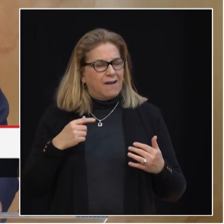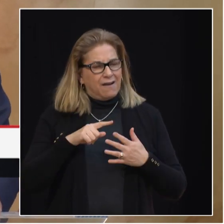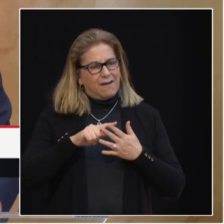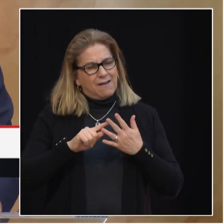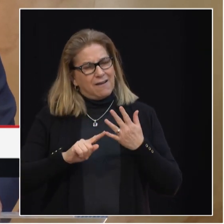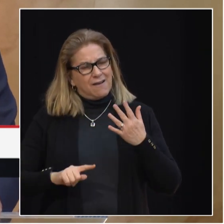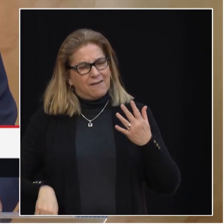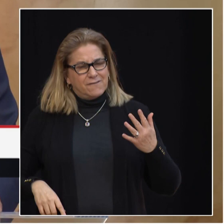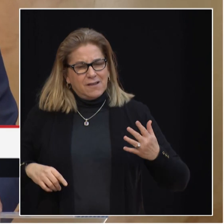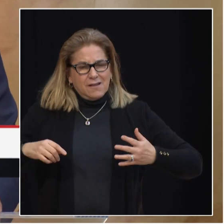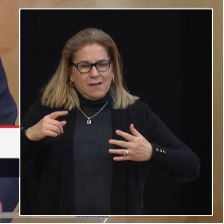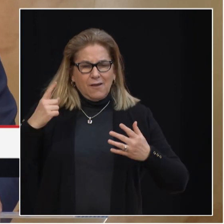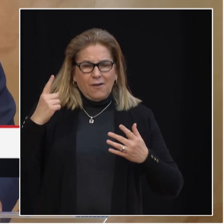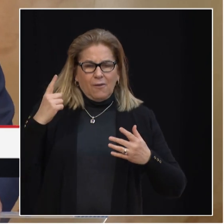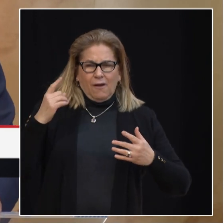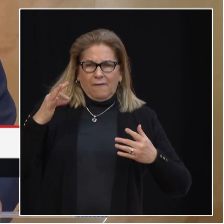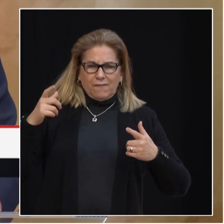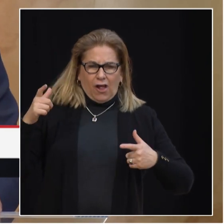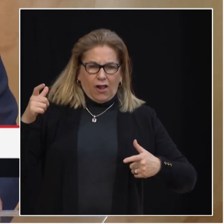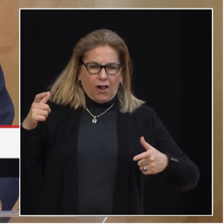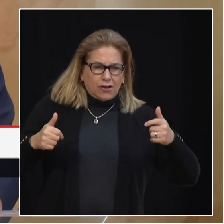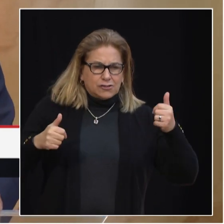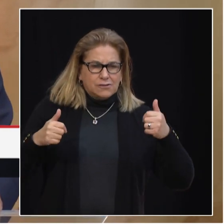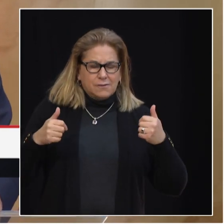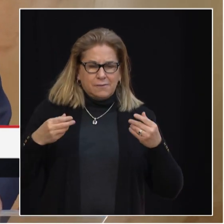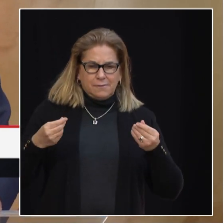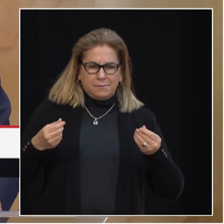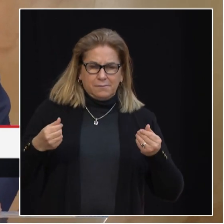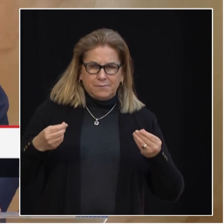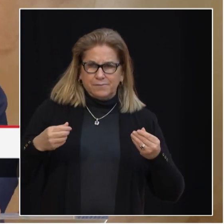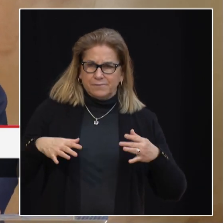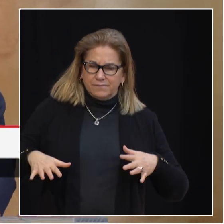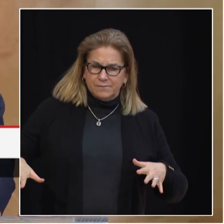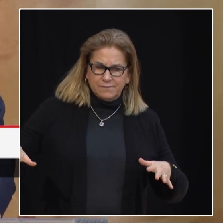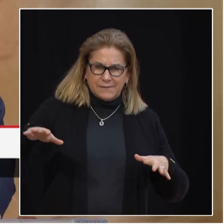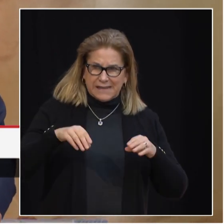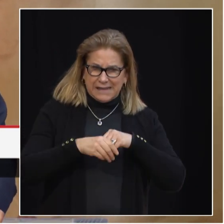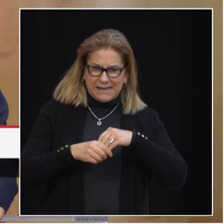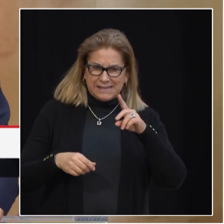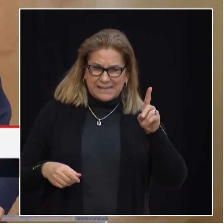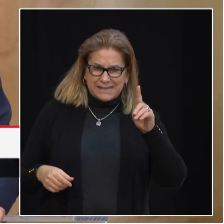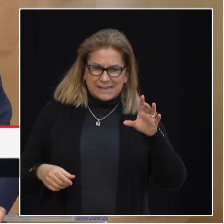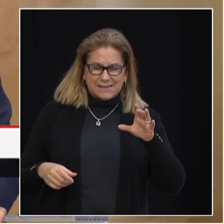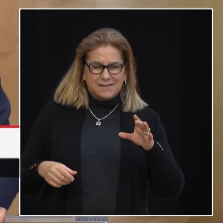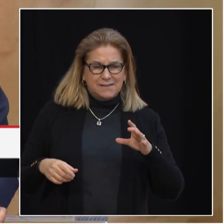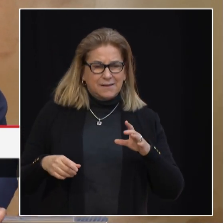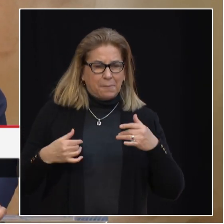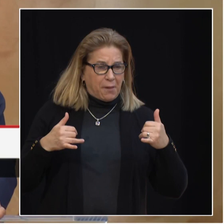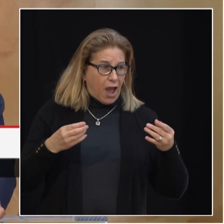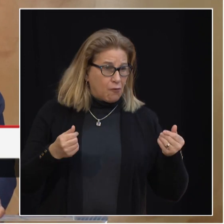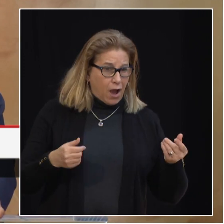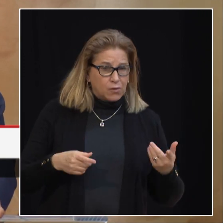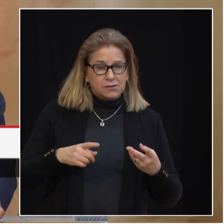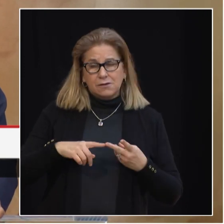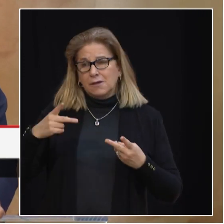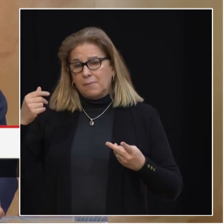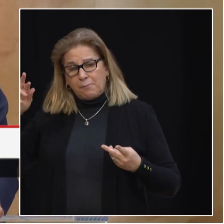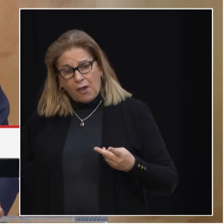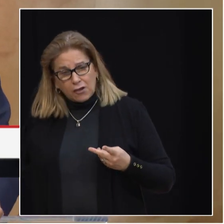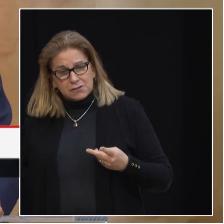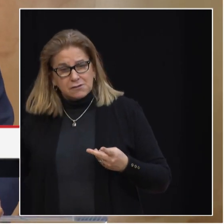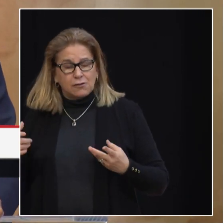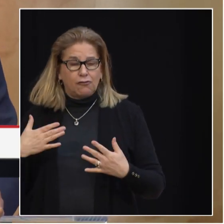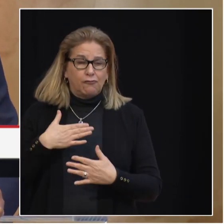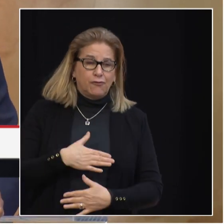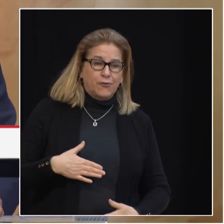of green space, 243 park sites, 104 playgrounds, and over 100 recreation and aquatic